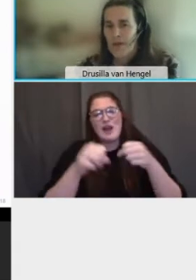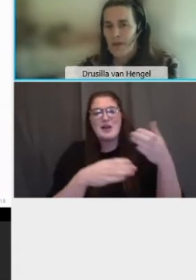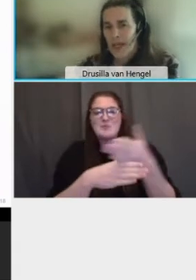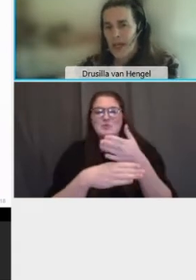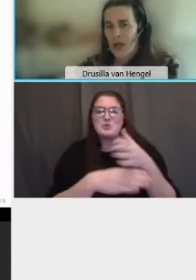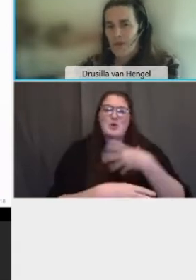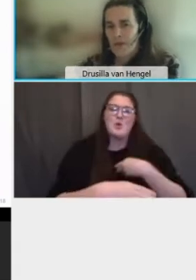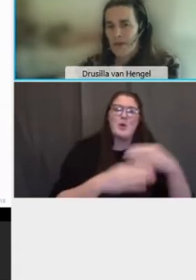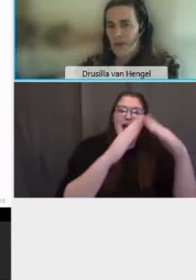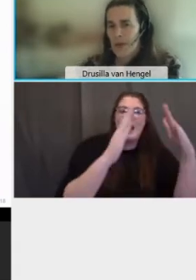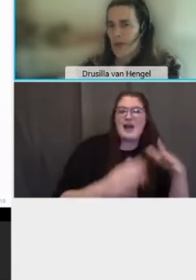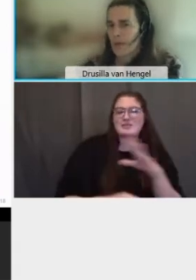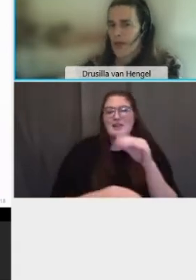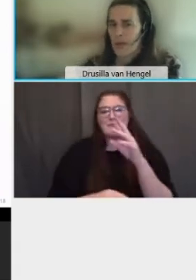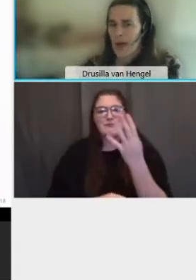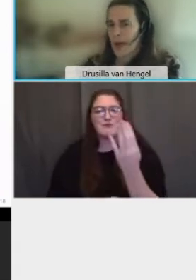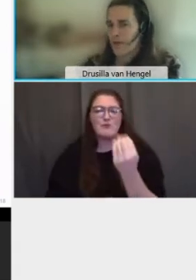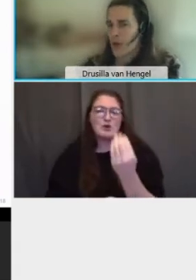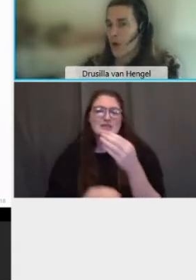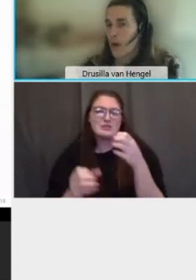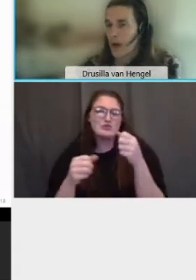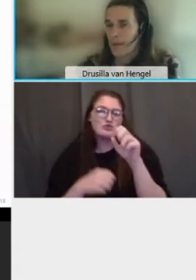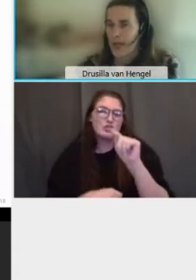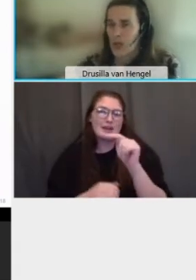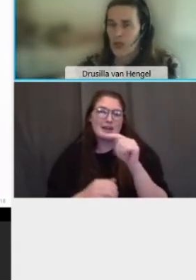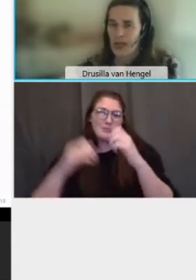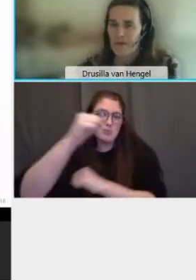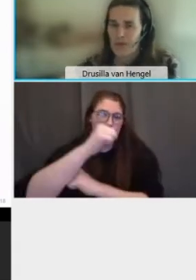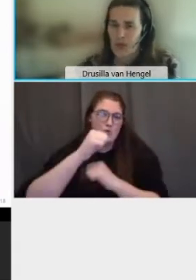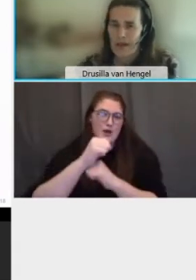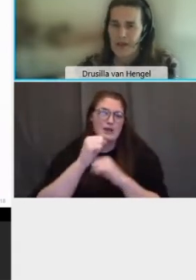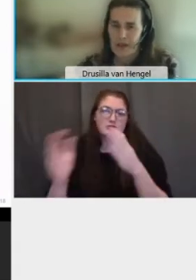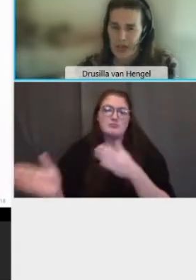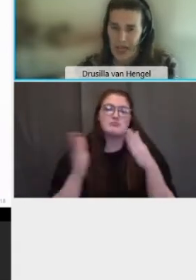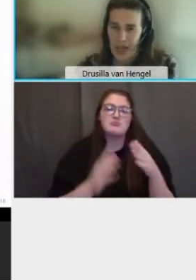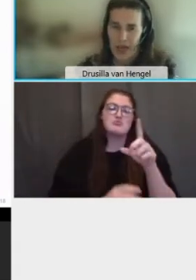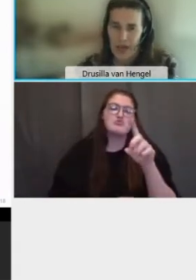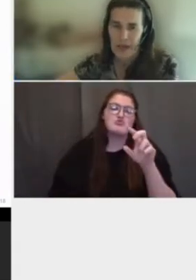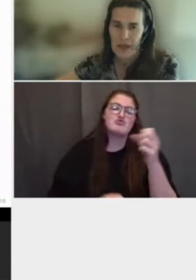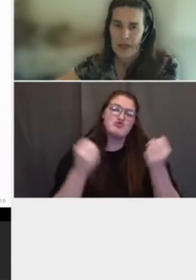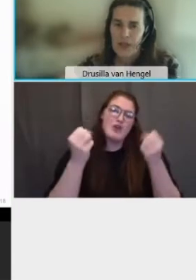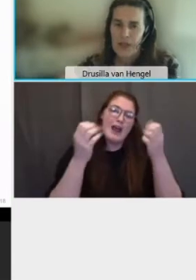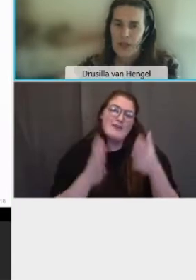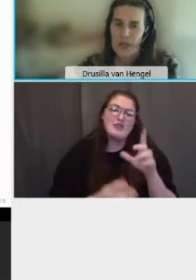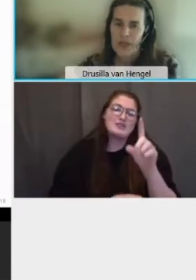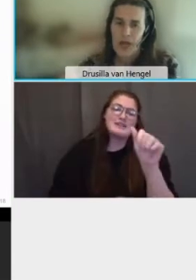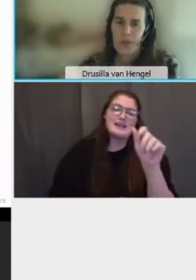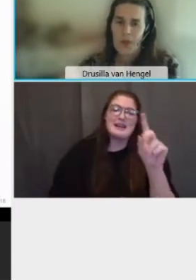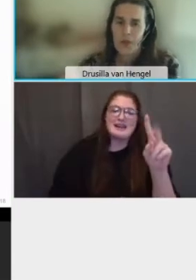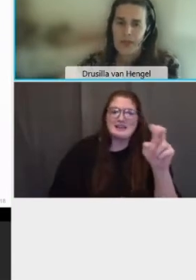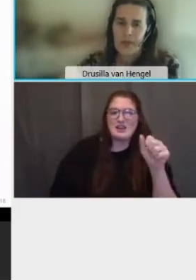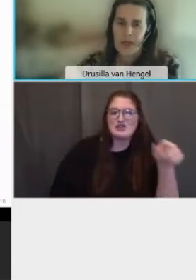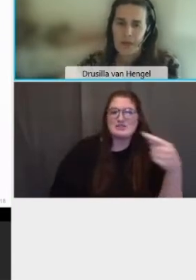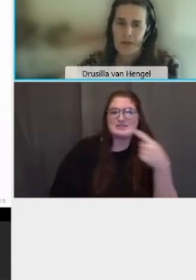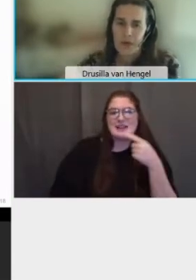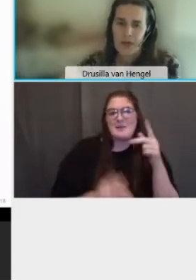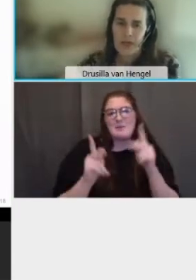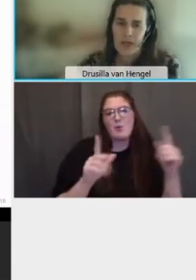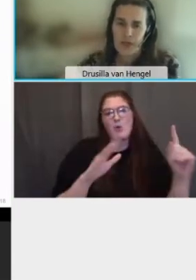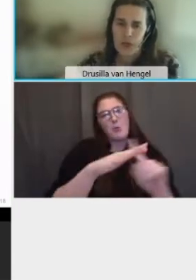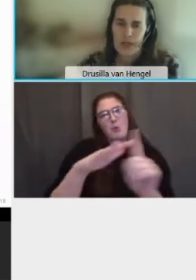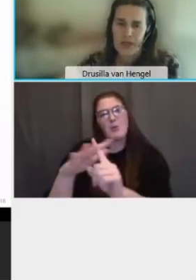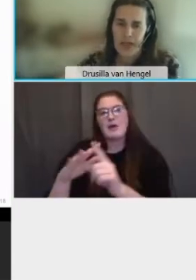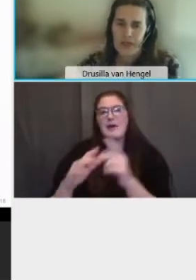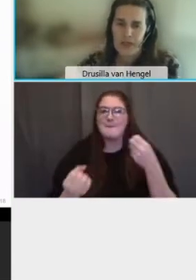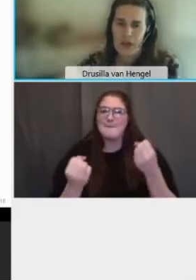To driver Dana, who feels like people on bikes pop out of nowhere and make her drive chaotic. To tourist Tom, who wants to be able to focus